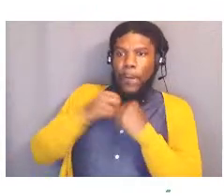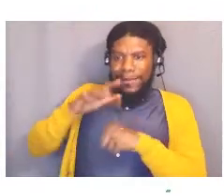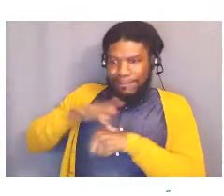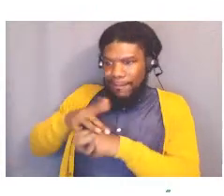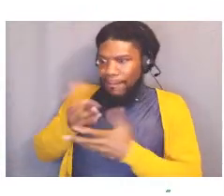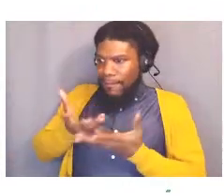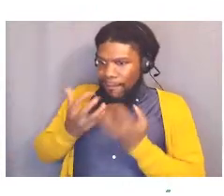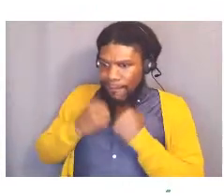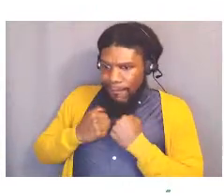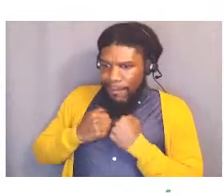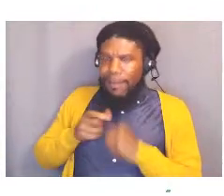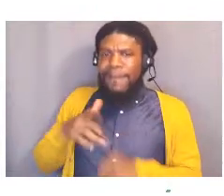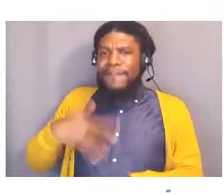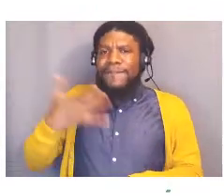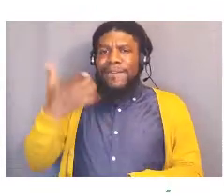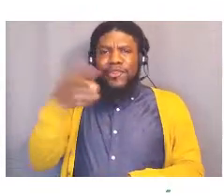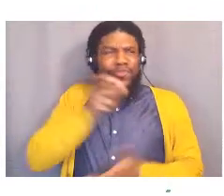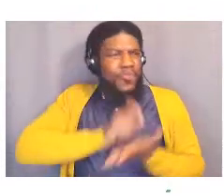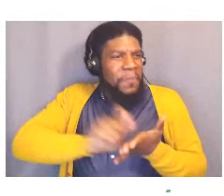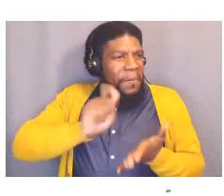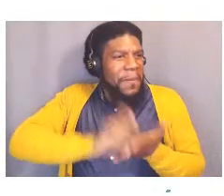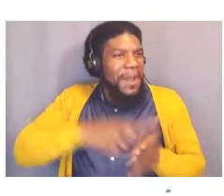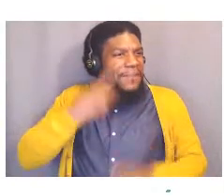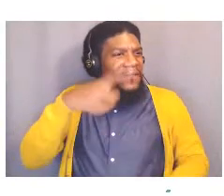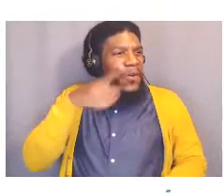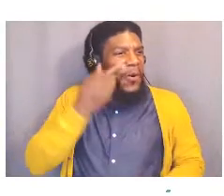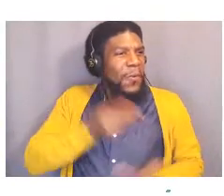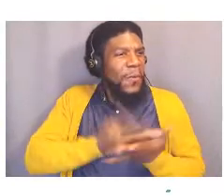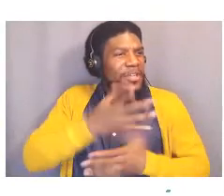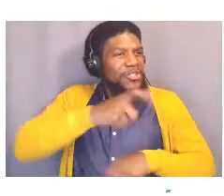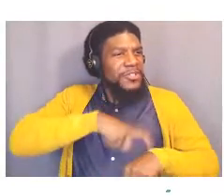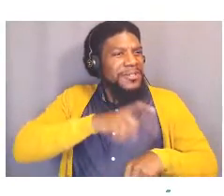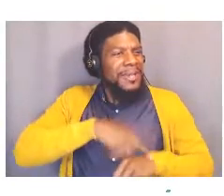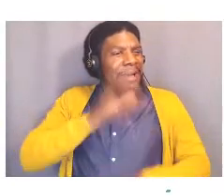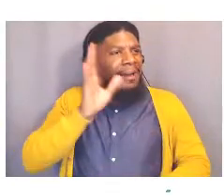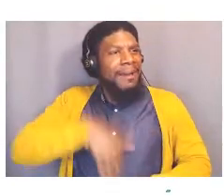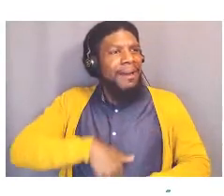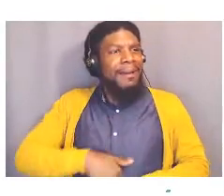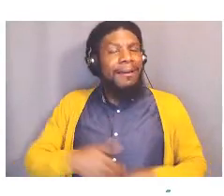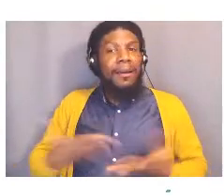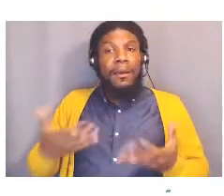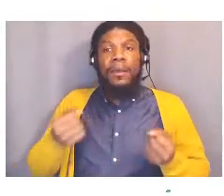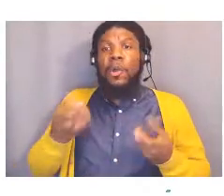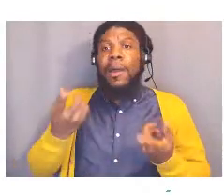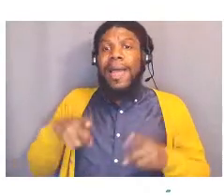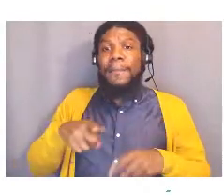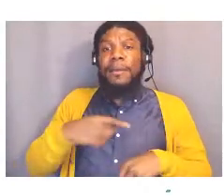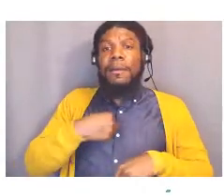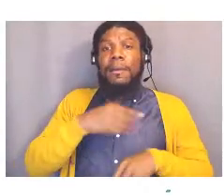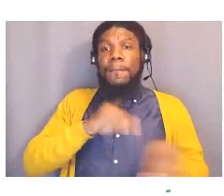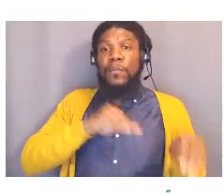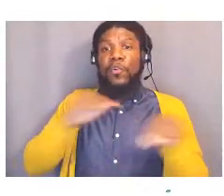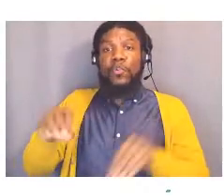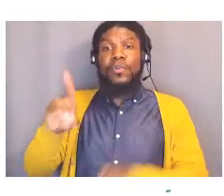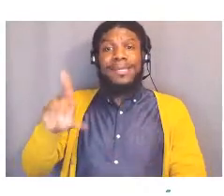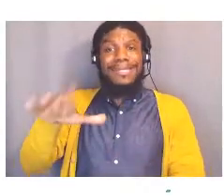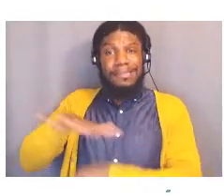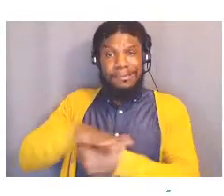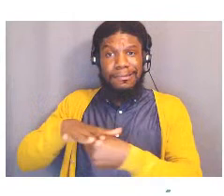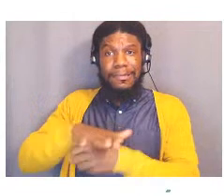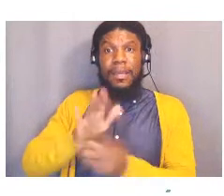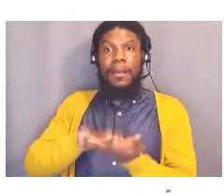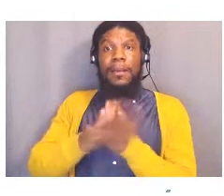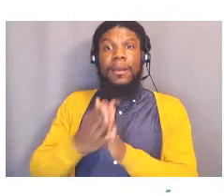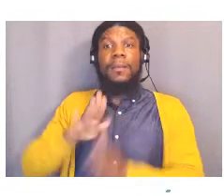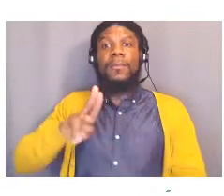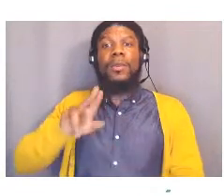about anything was just a waste of time. So then I moved to D.C., where I became a busboy,